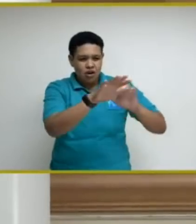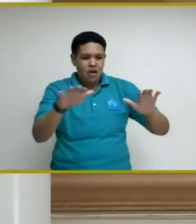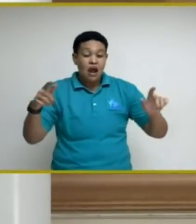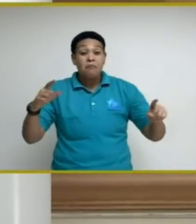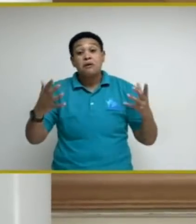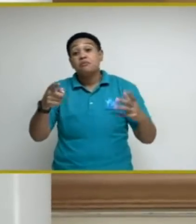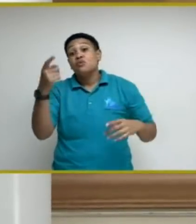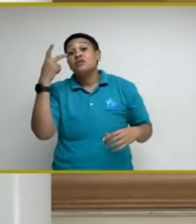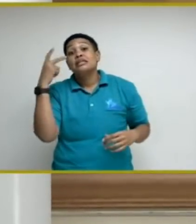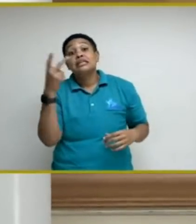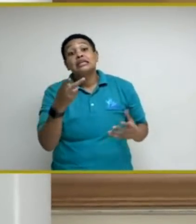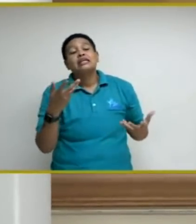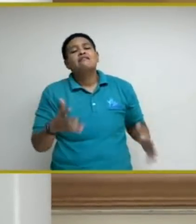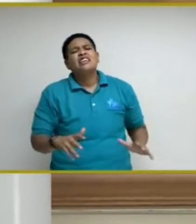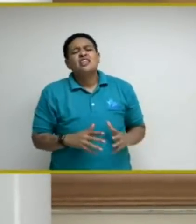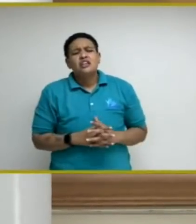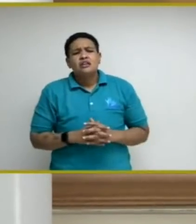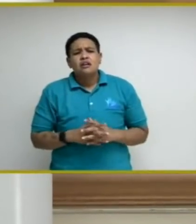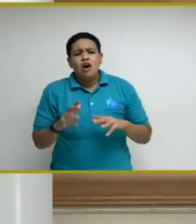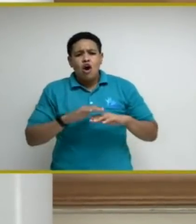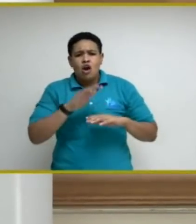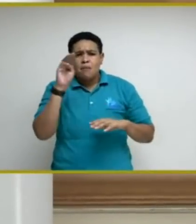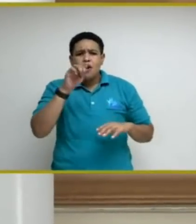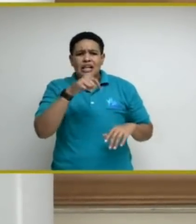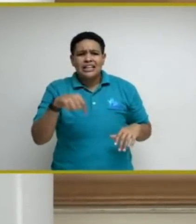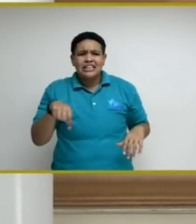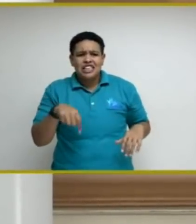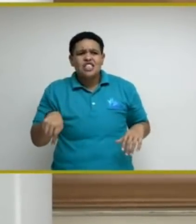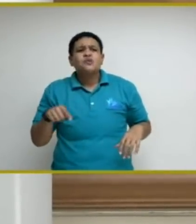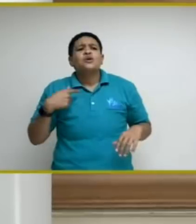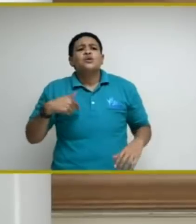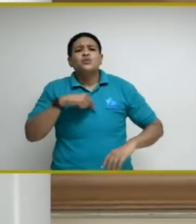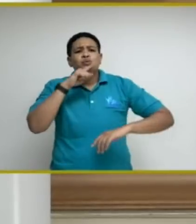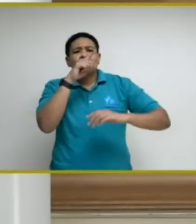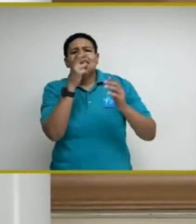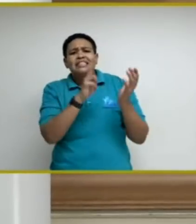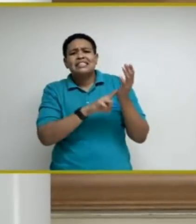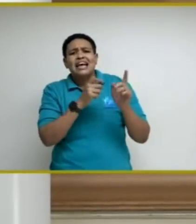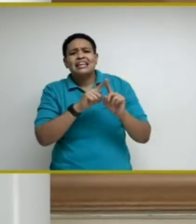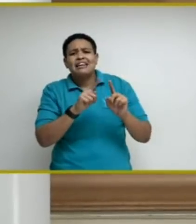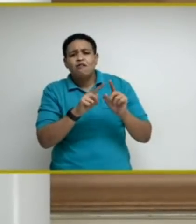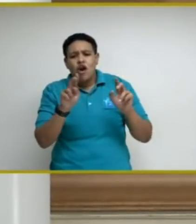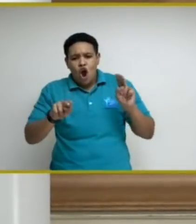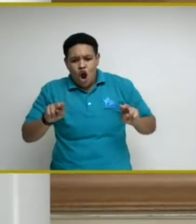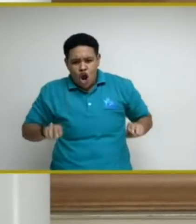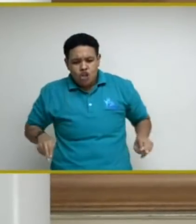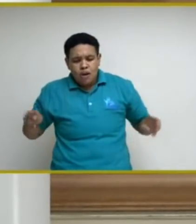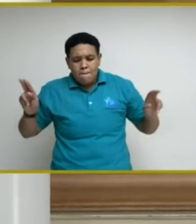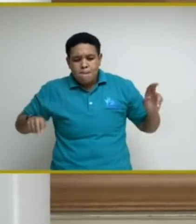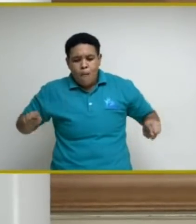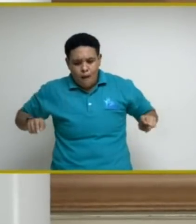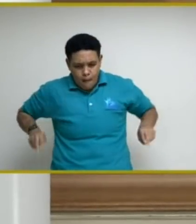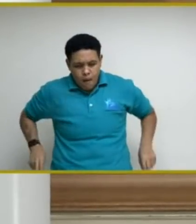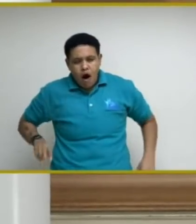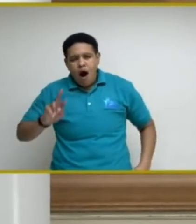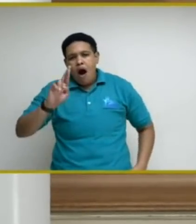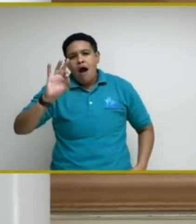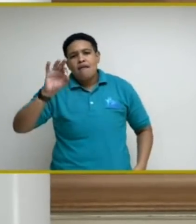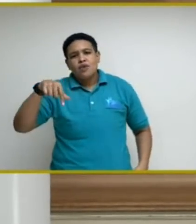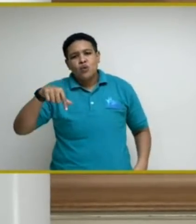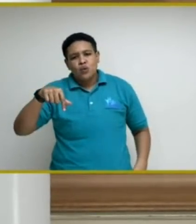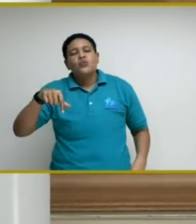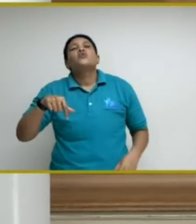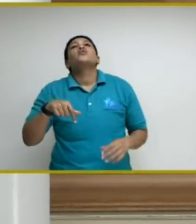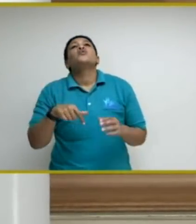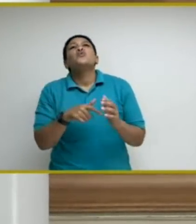have seen on Monday of this week where we signed contracts being issued an RFQ